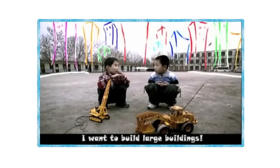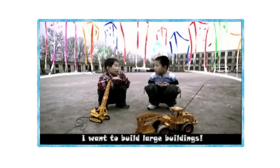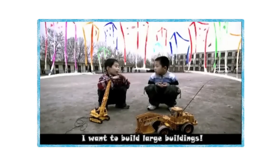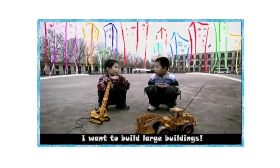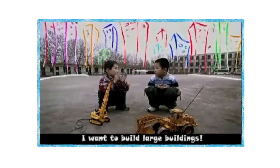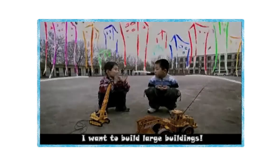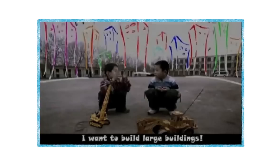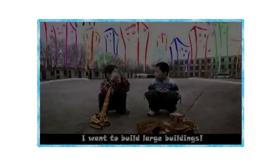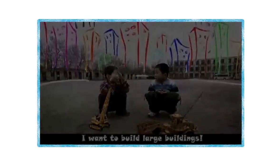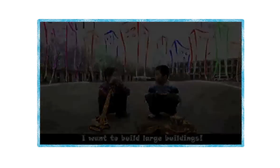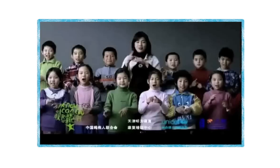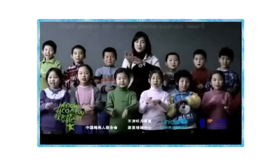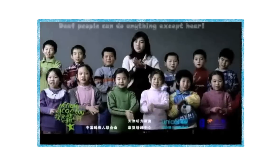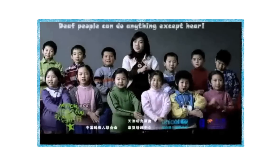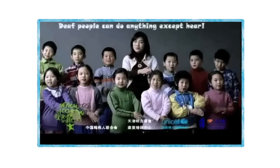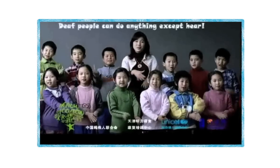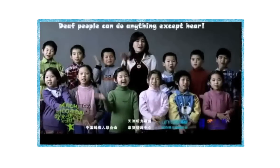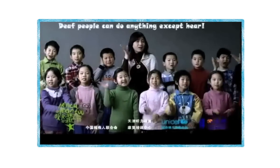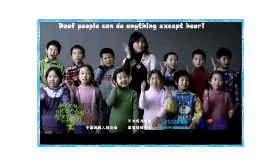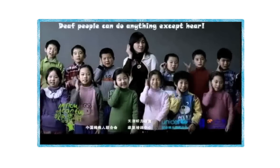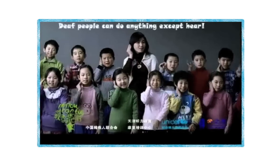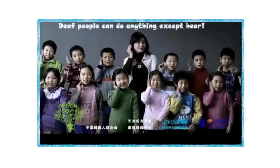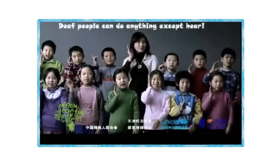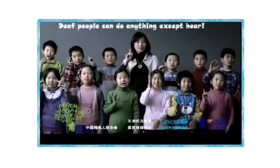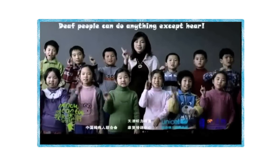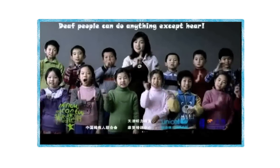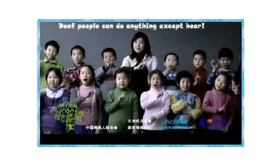Deaf people can do anything except hear.